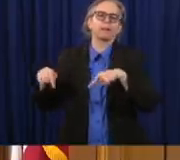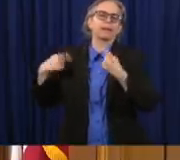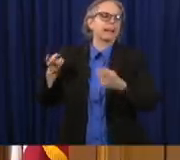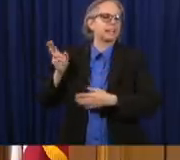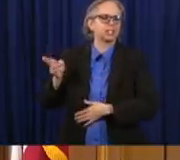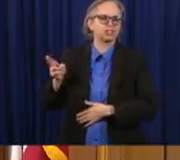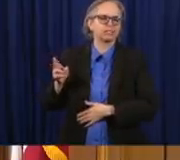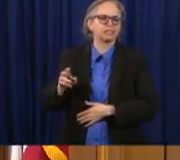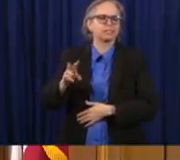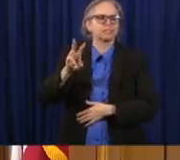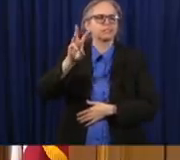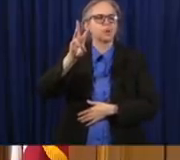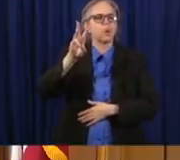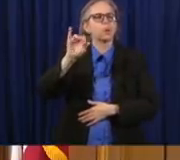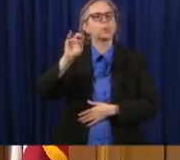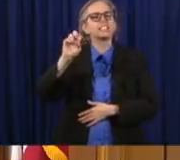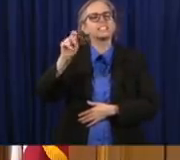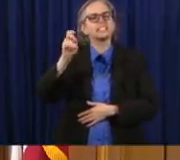Churchill.